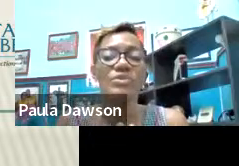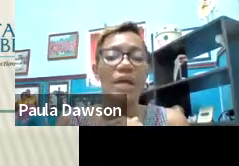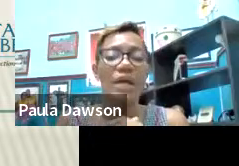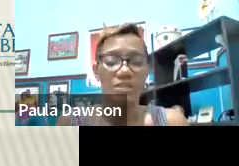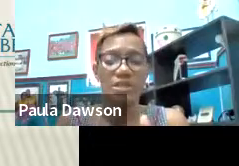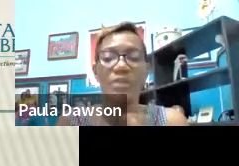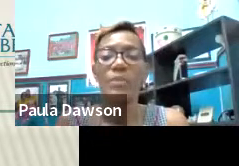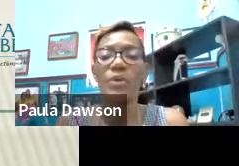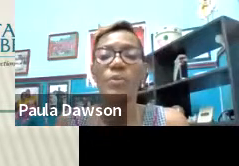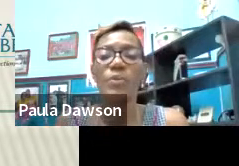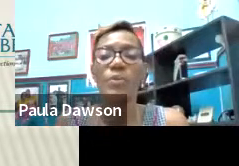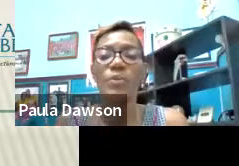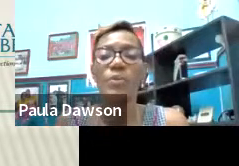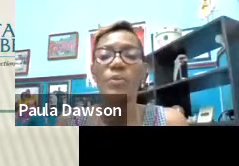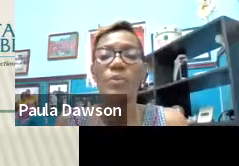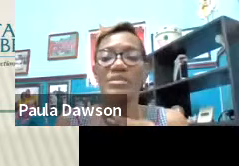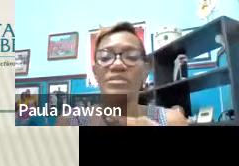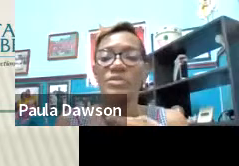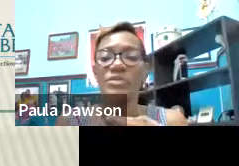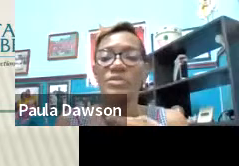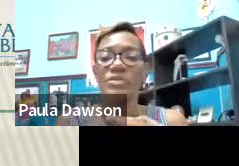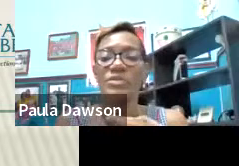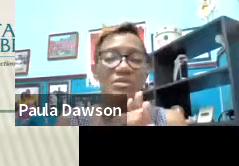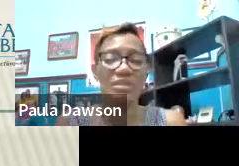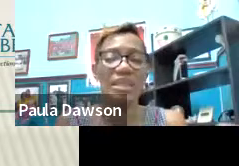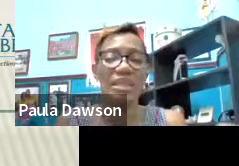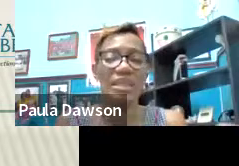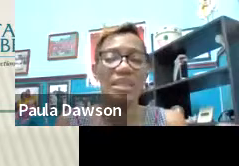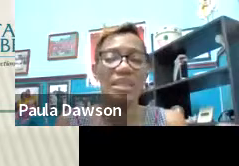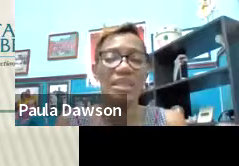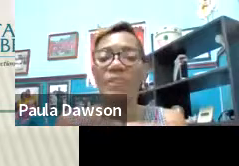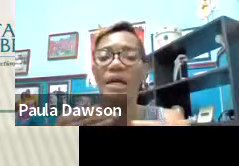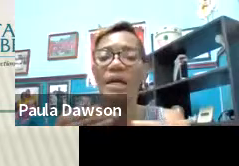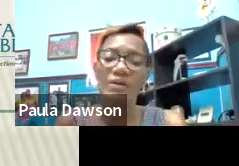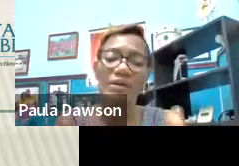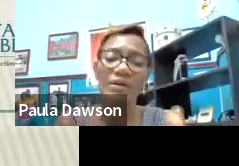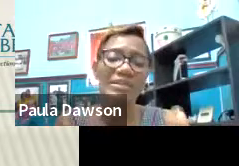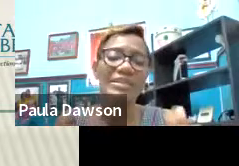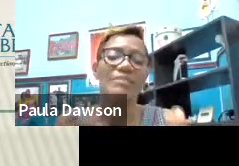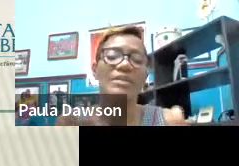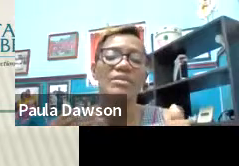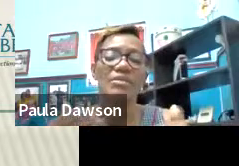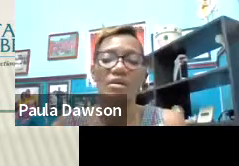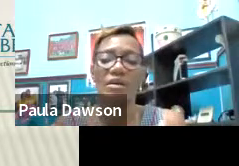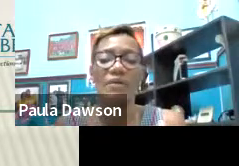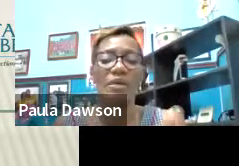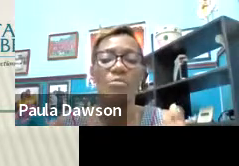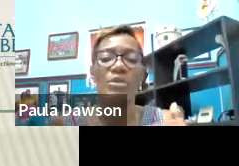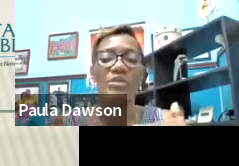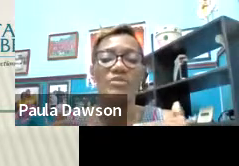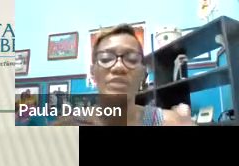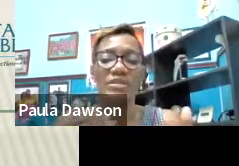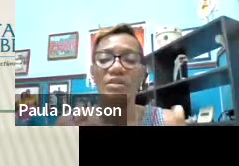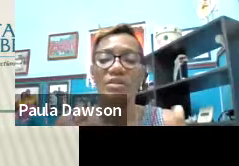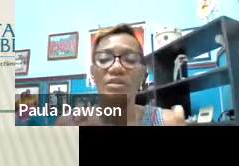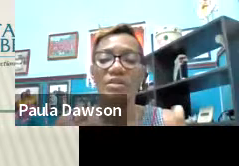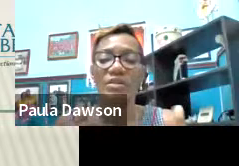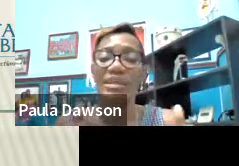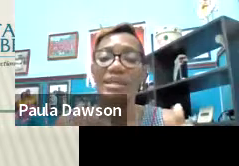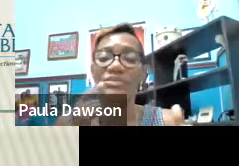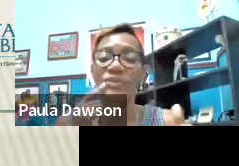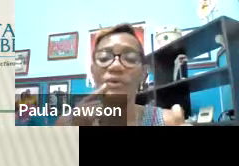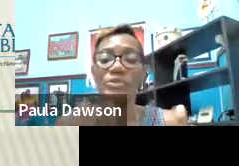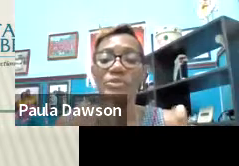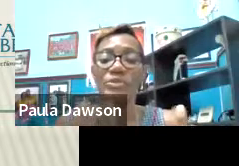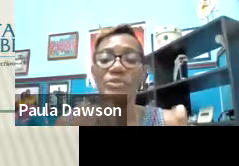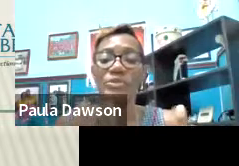use. At the top, where anesthetics only minutes, doesn't last long. Alcohol is a little bit longer, but phenol